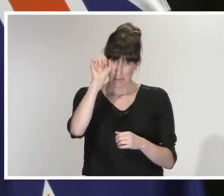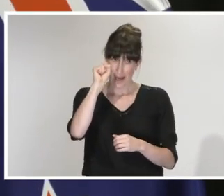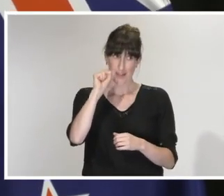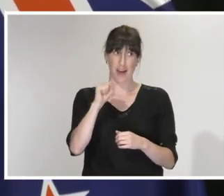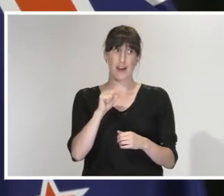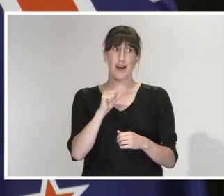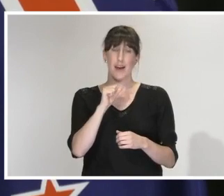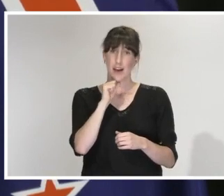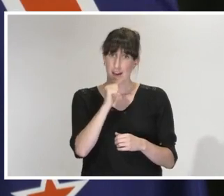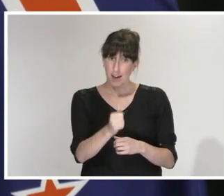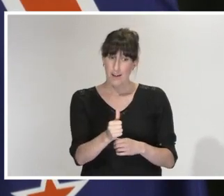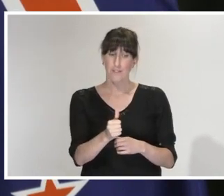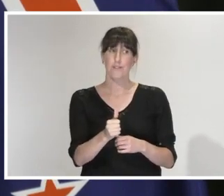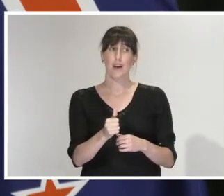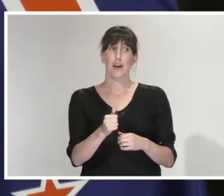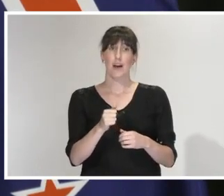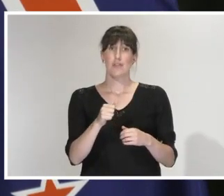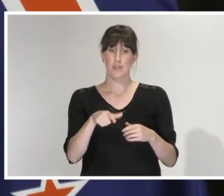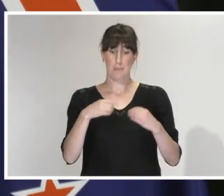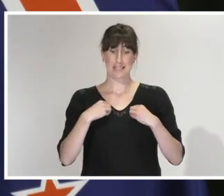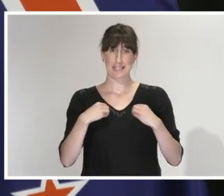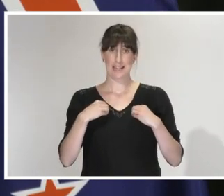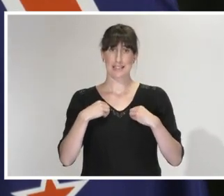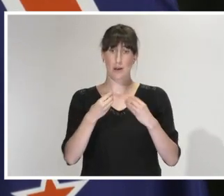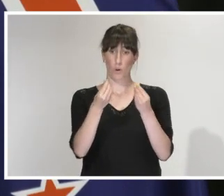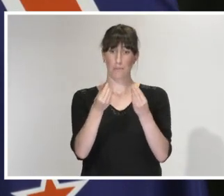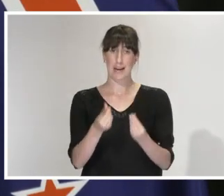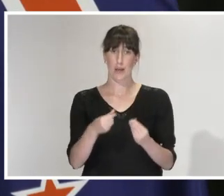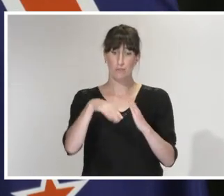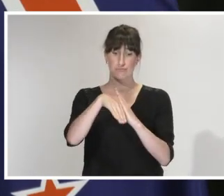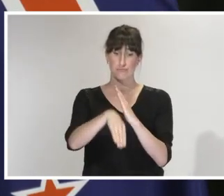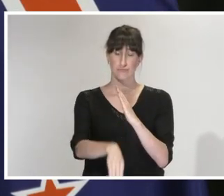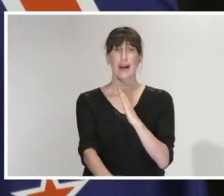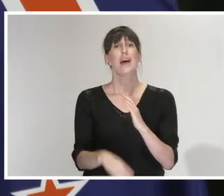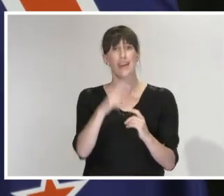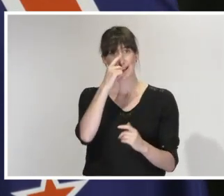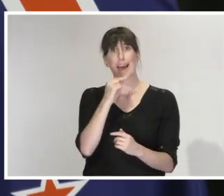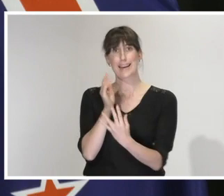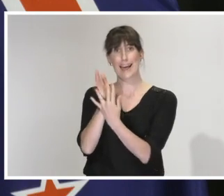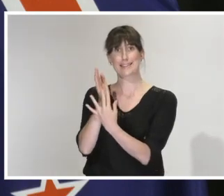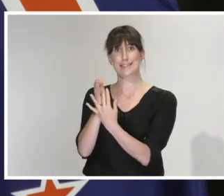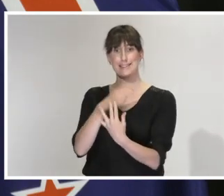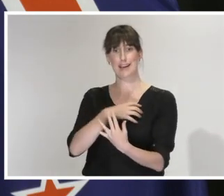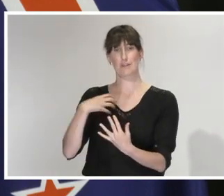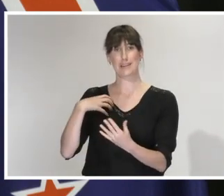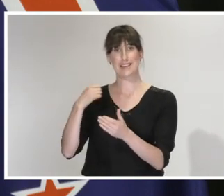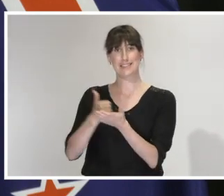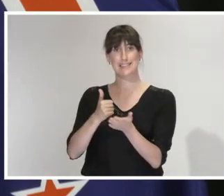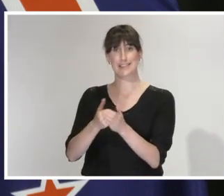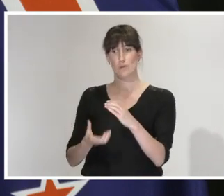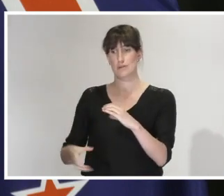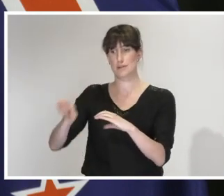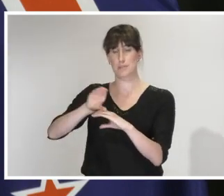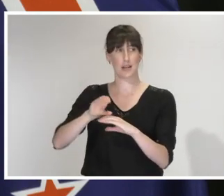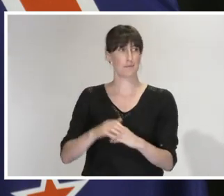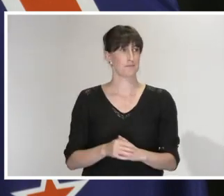in business over this period, they will be eligible for the wage subsidy as well. Then, please, Dr. Bloomfield, are you worried about staffing levels at